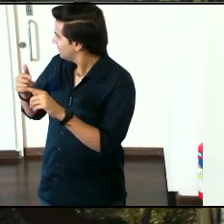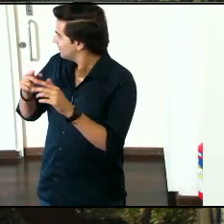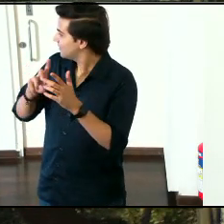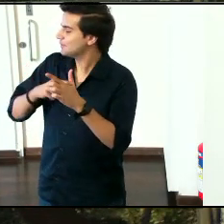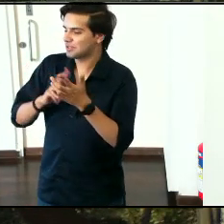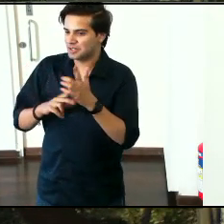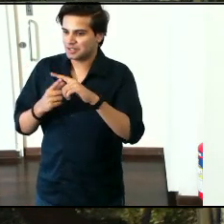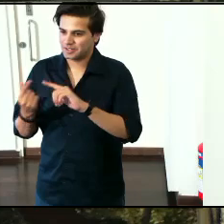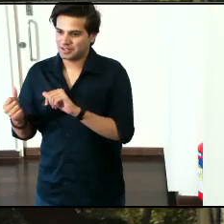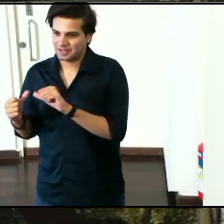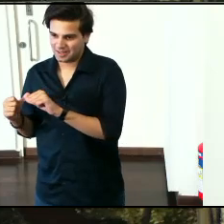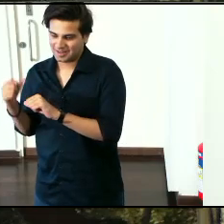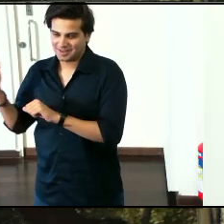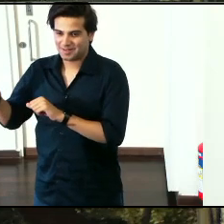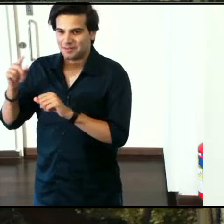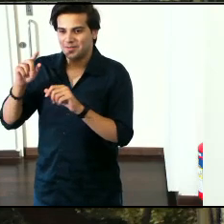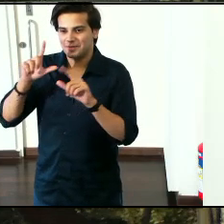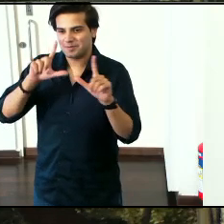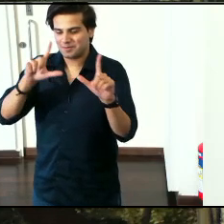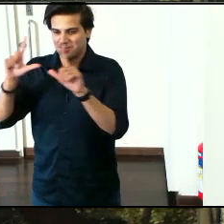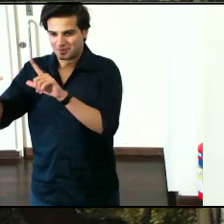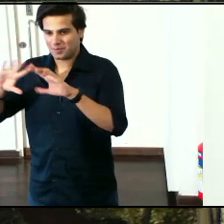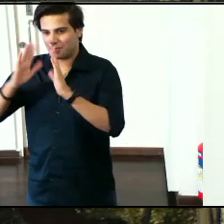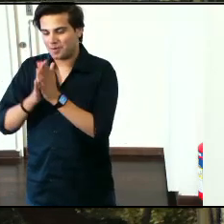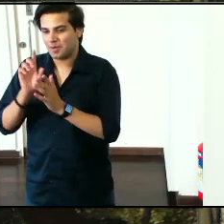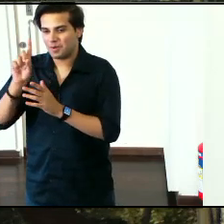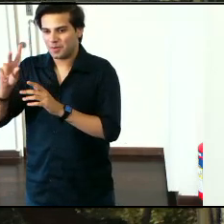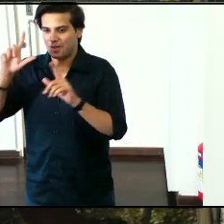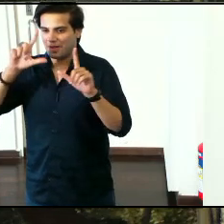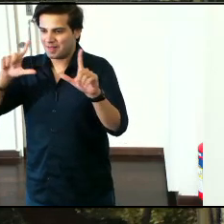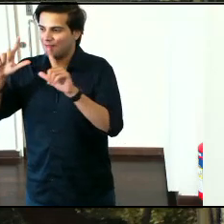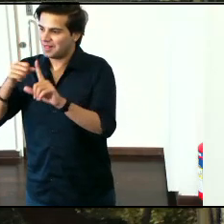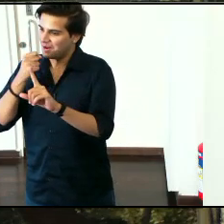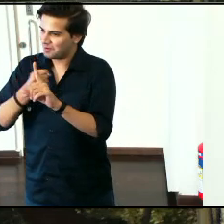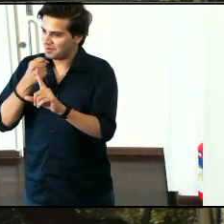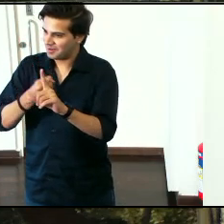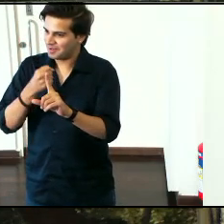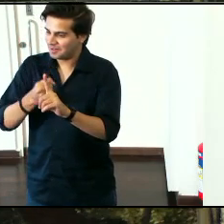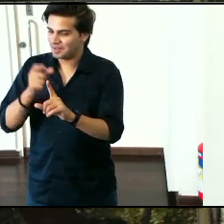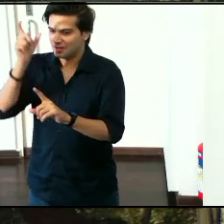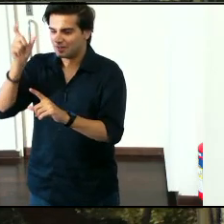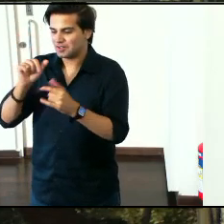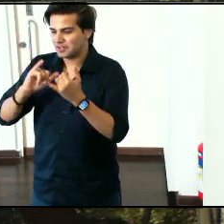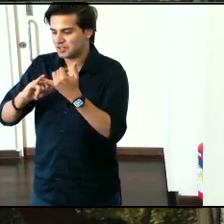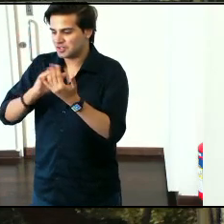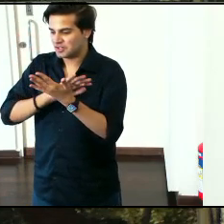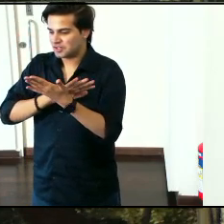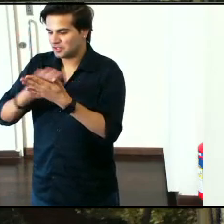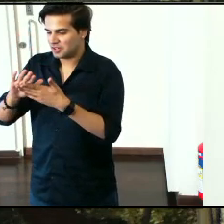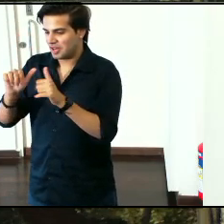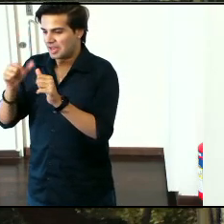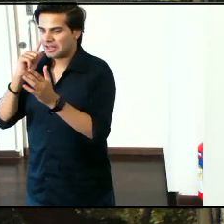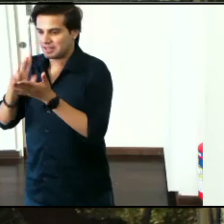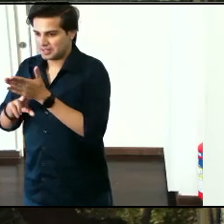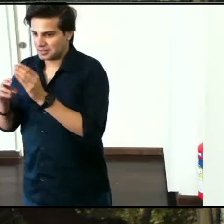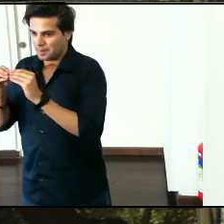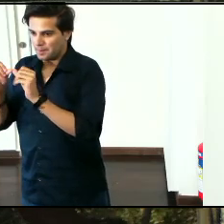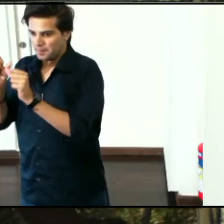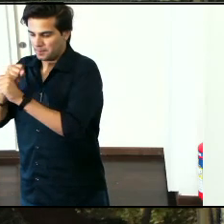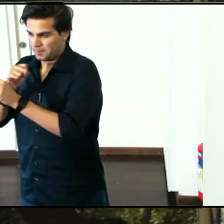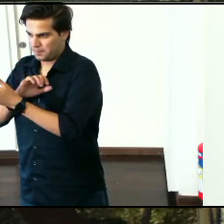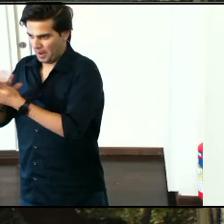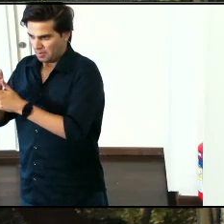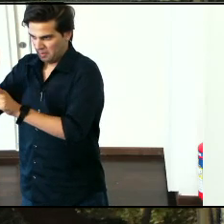in which, as you know only too well, I didn't bring the Shaheen Bagh images because I think most people do know those very